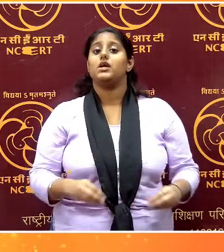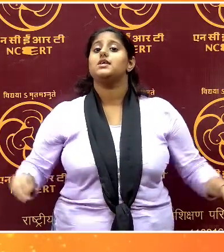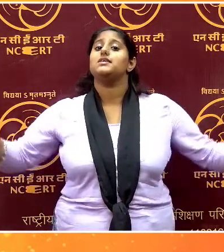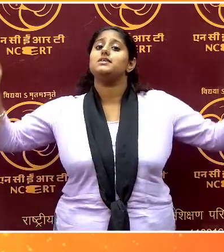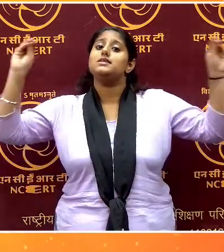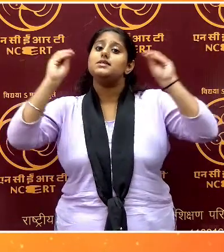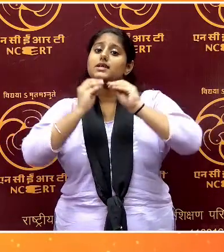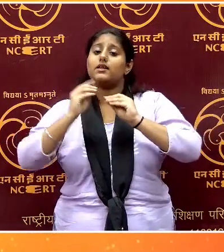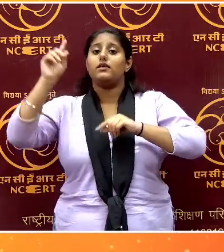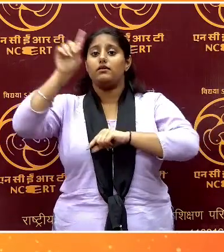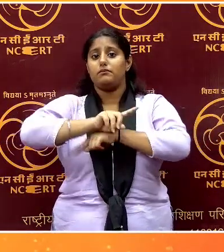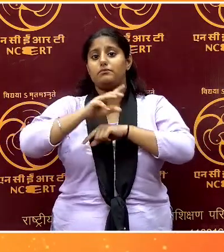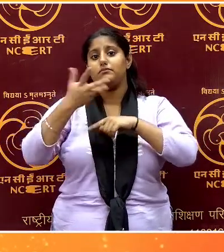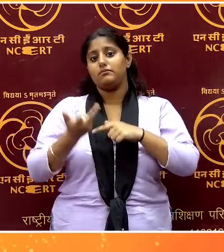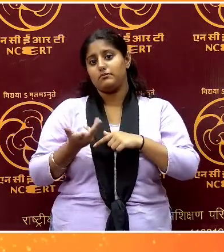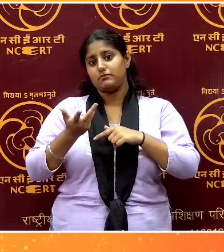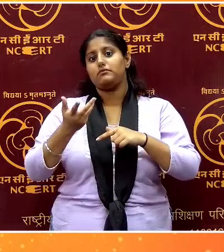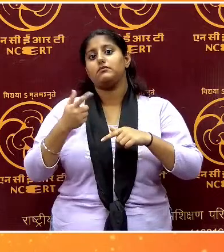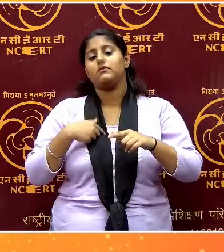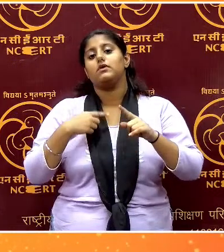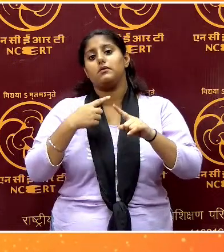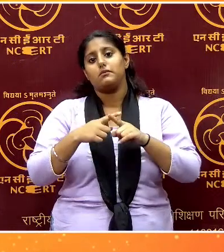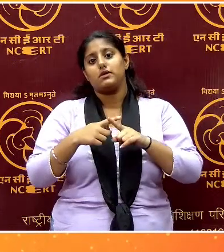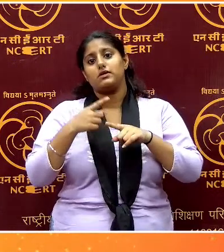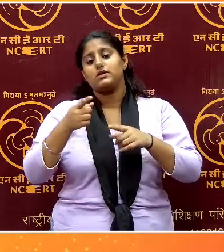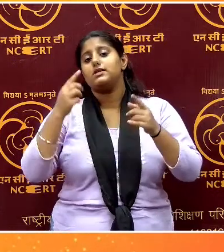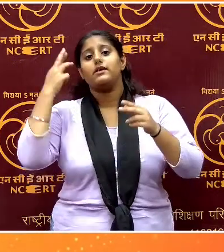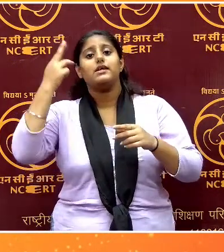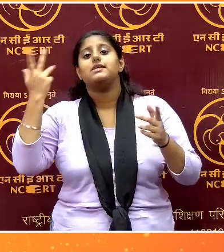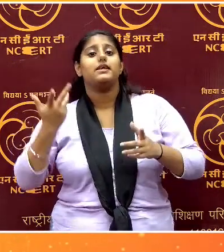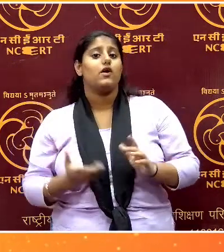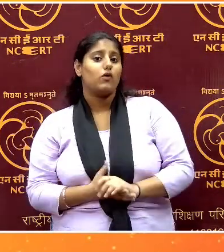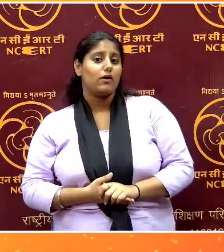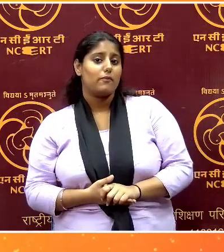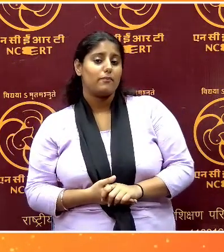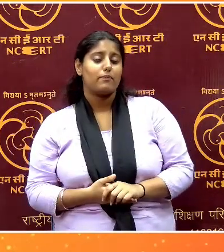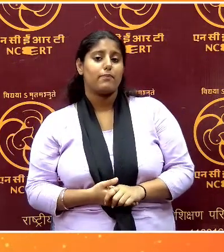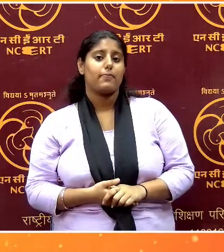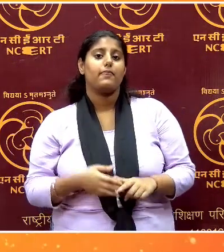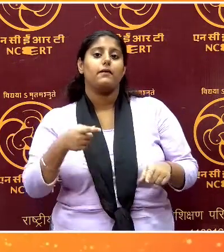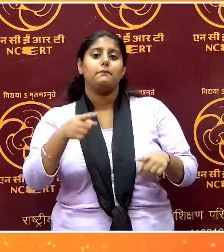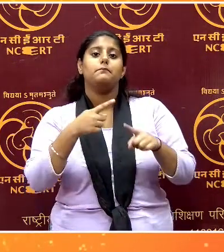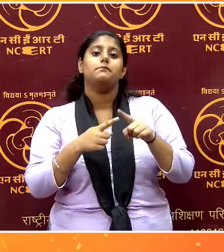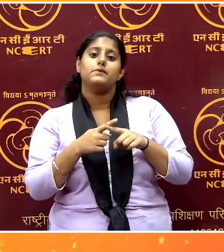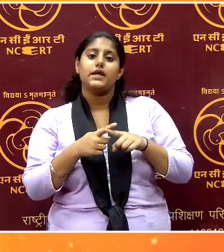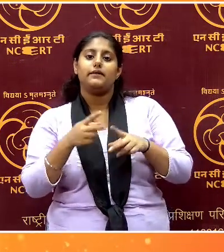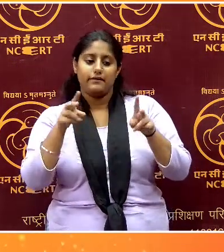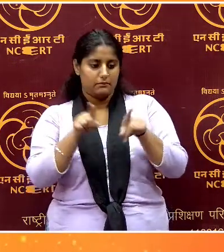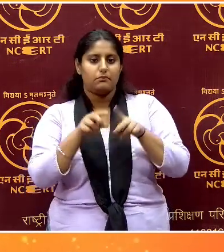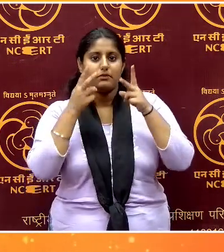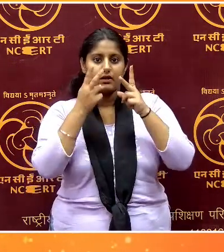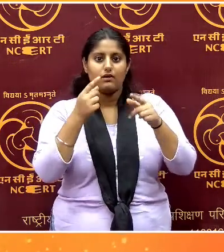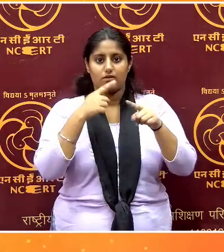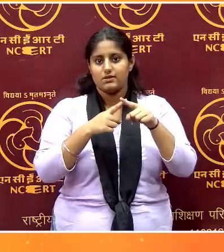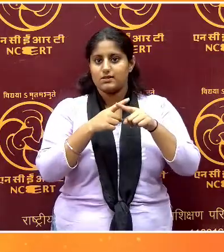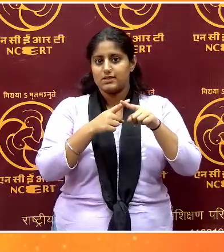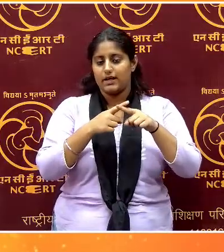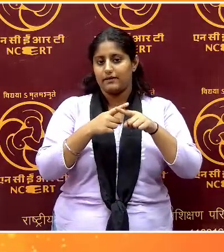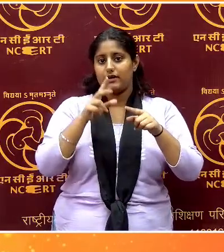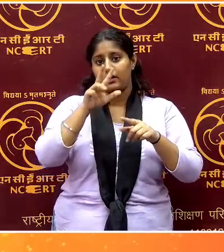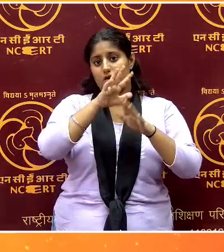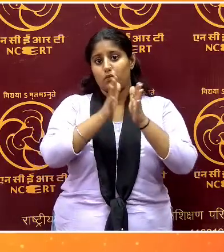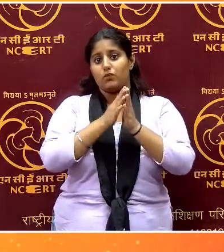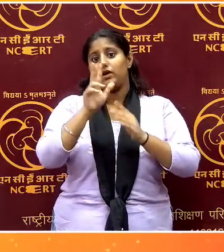of books borrowed and what may be the possible reason? It was Saturday. As we have seen, the maximum number is 8